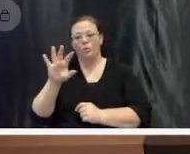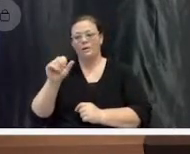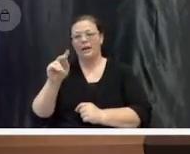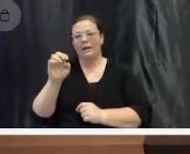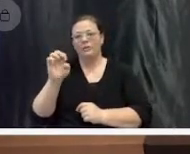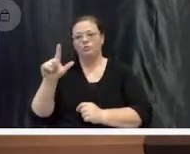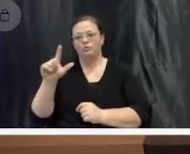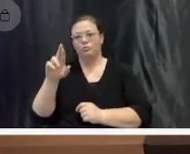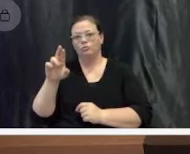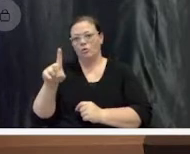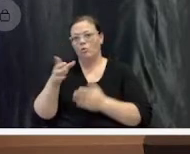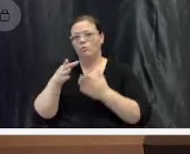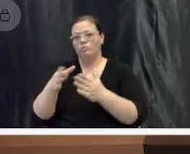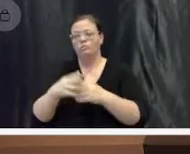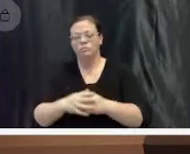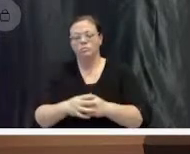Road.